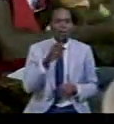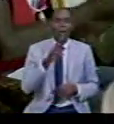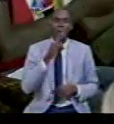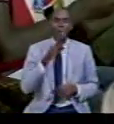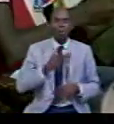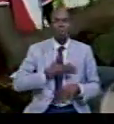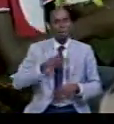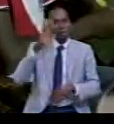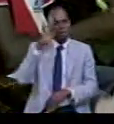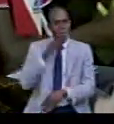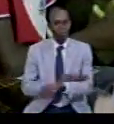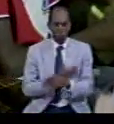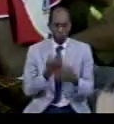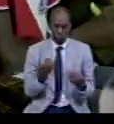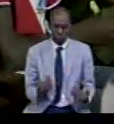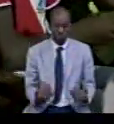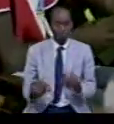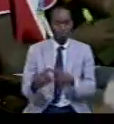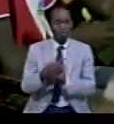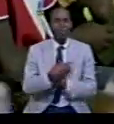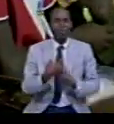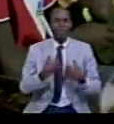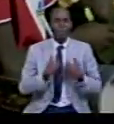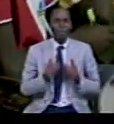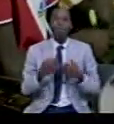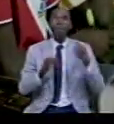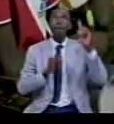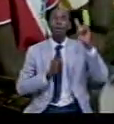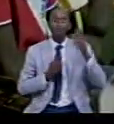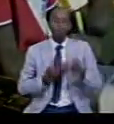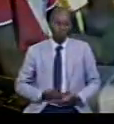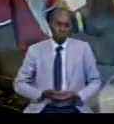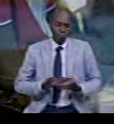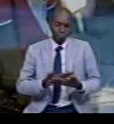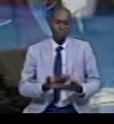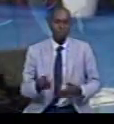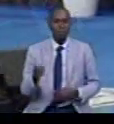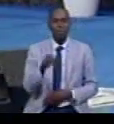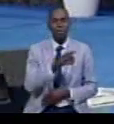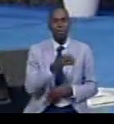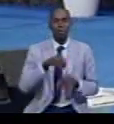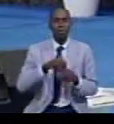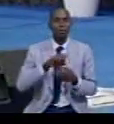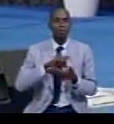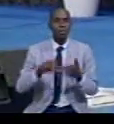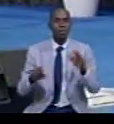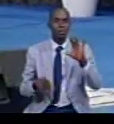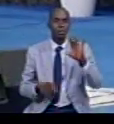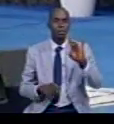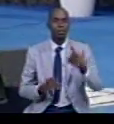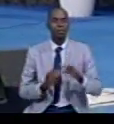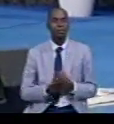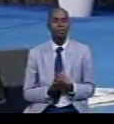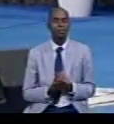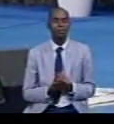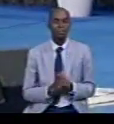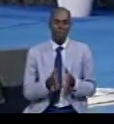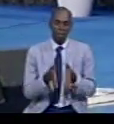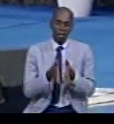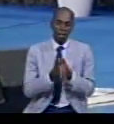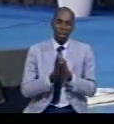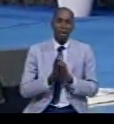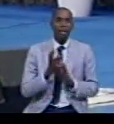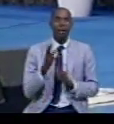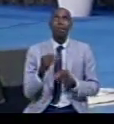this day have I begotten thee. Verse 8, in verse 8, ask of